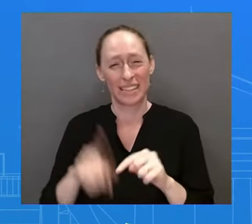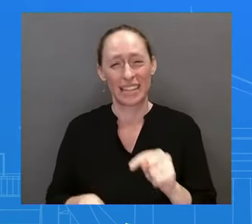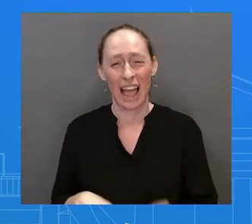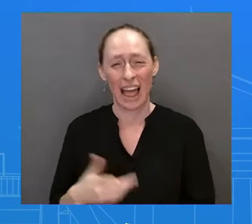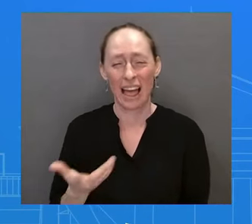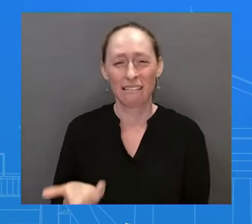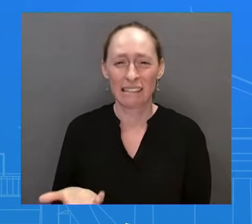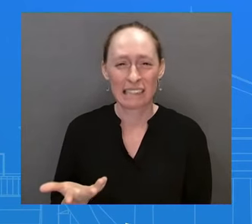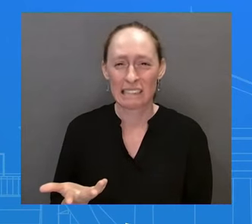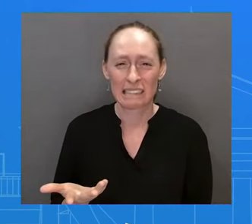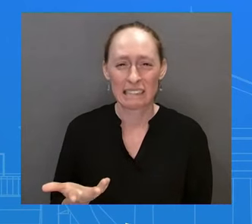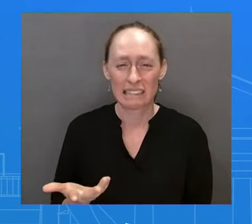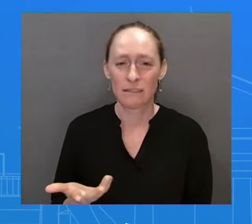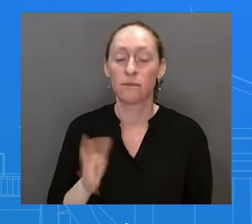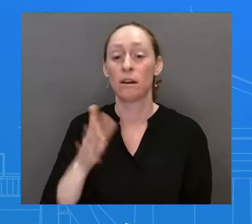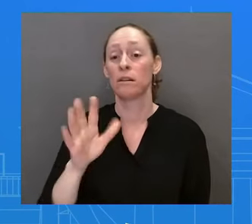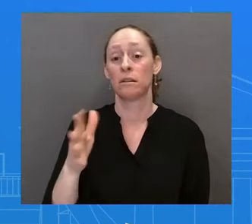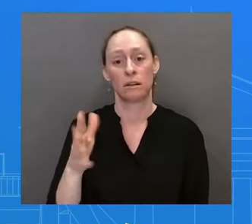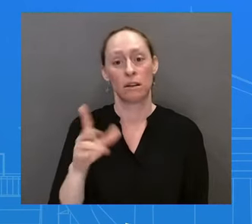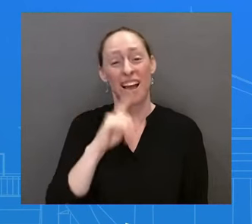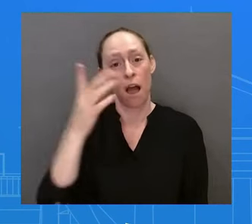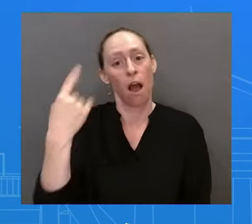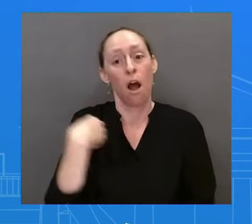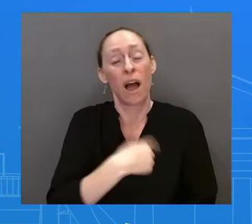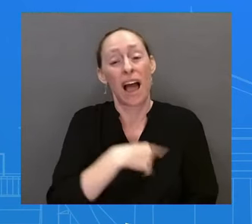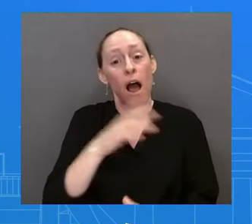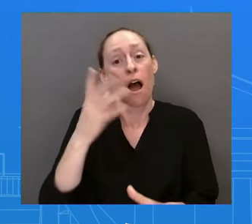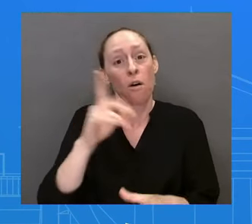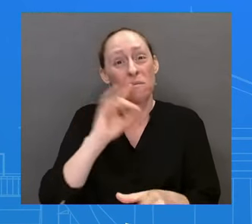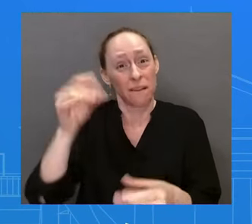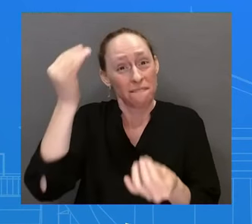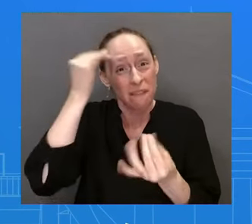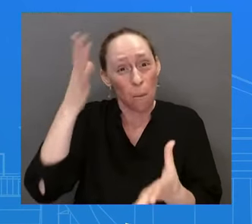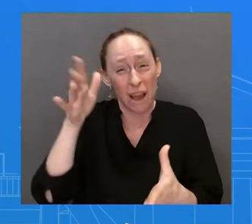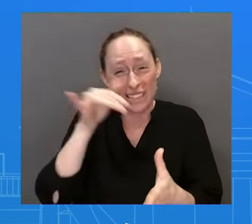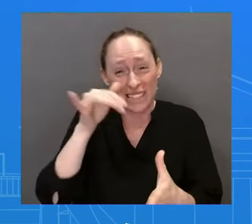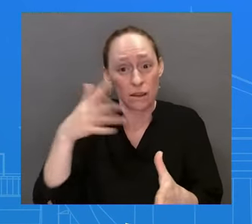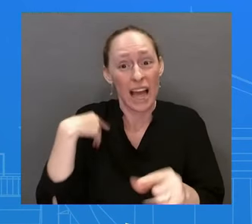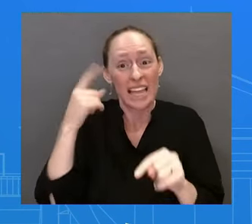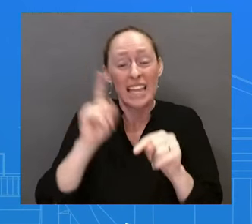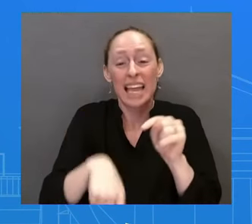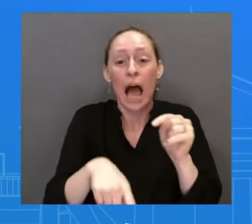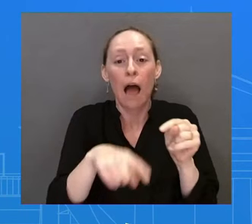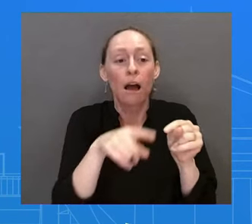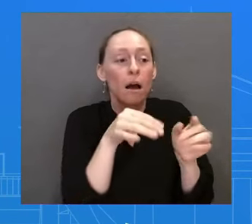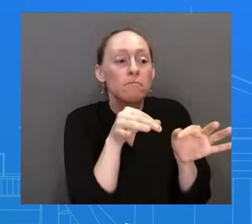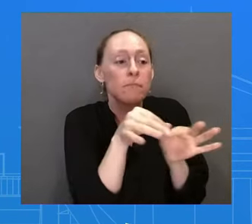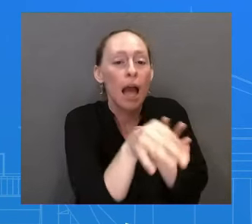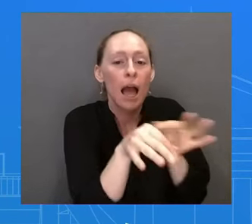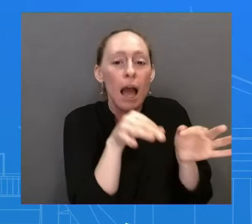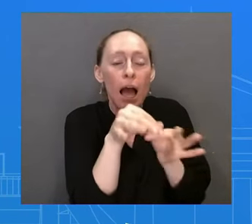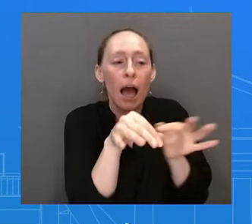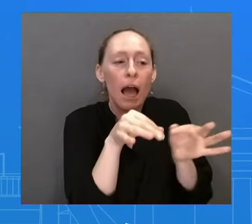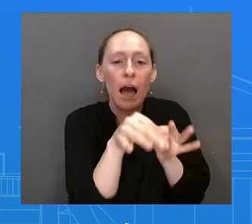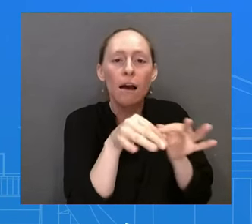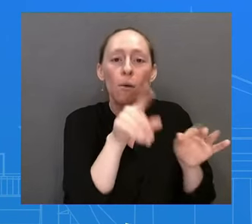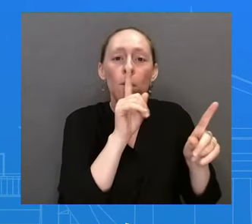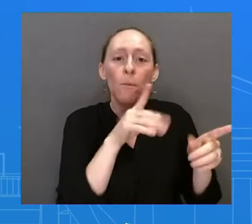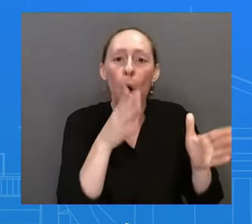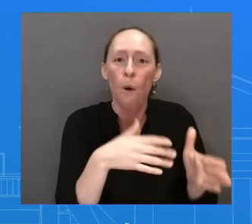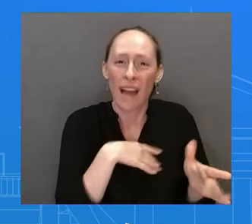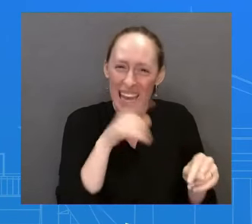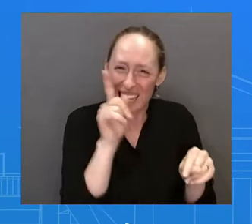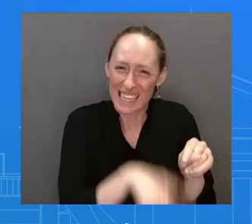reporting. That's how sensitive this stuff is. We just couldn't be more detailed. And then after the first